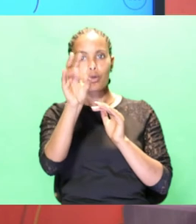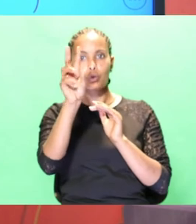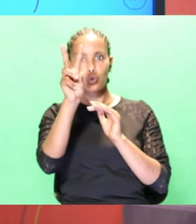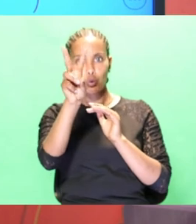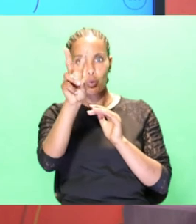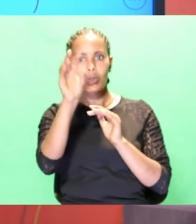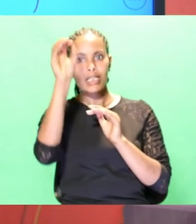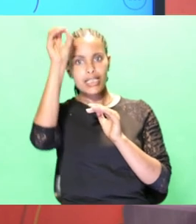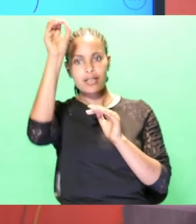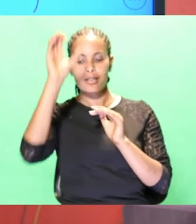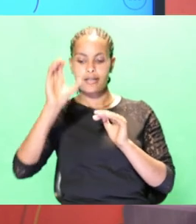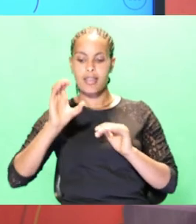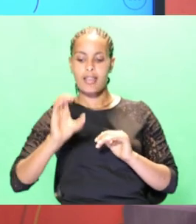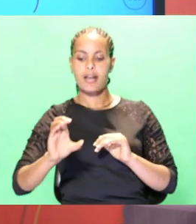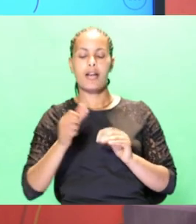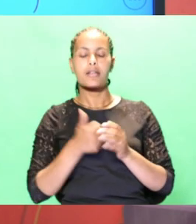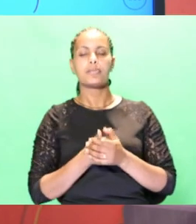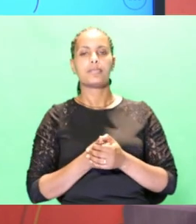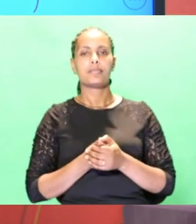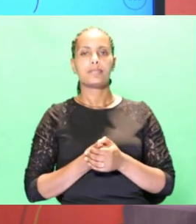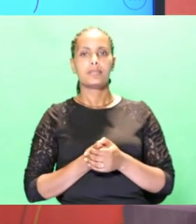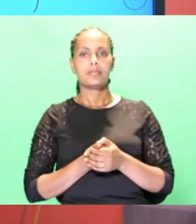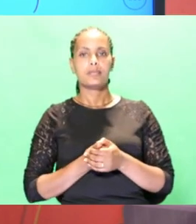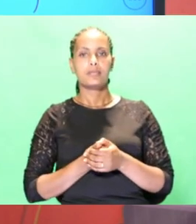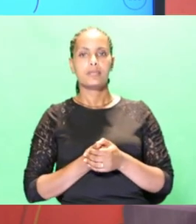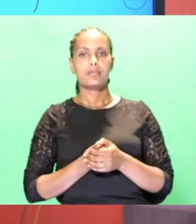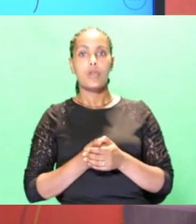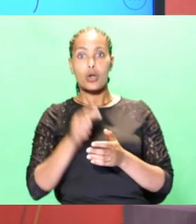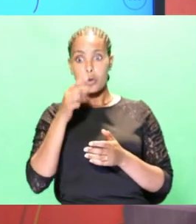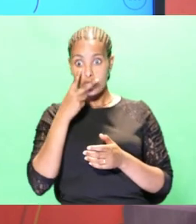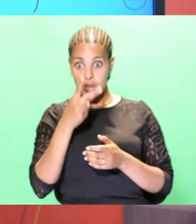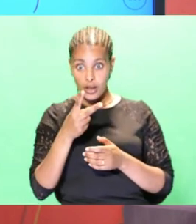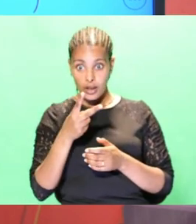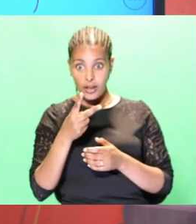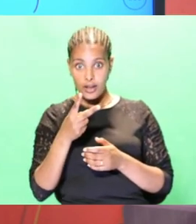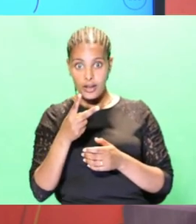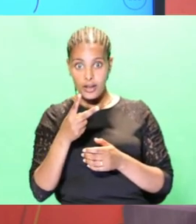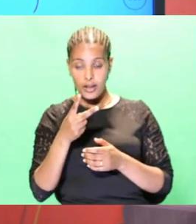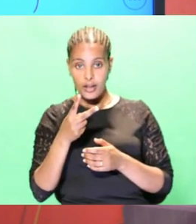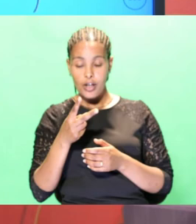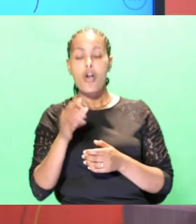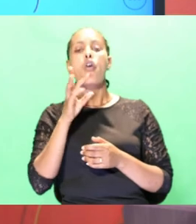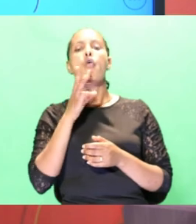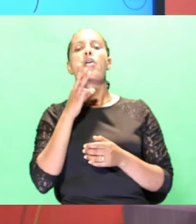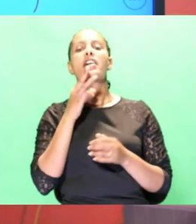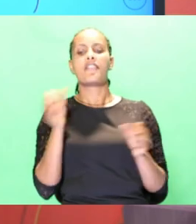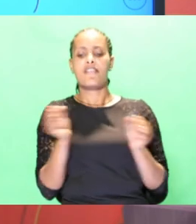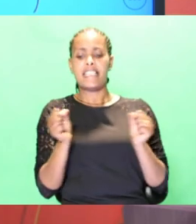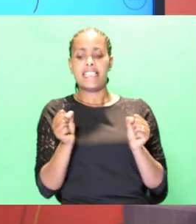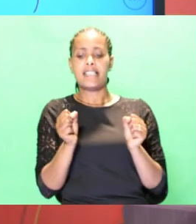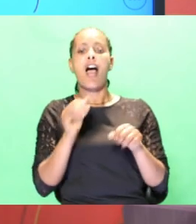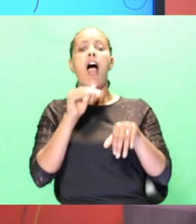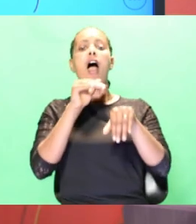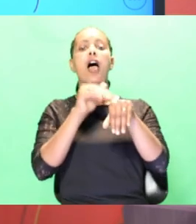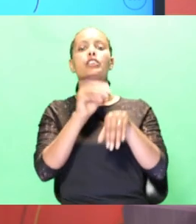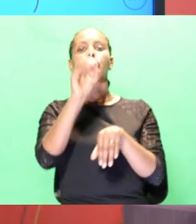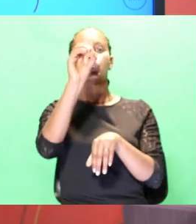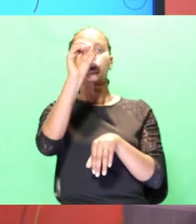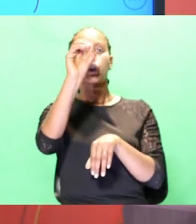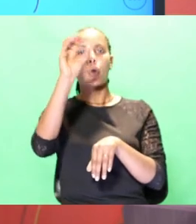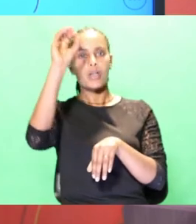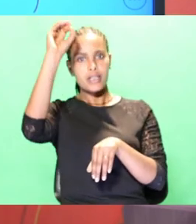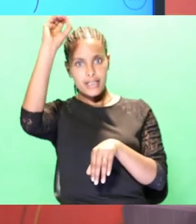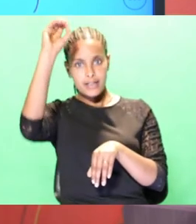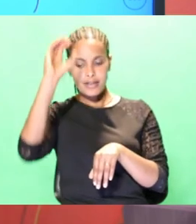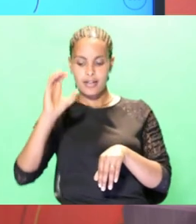minus 3.72 degrees centigrade. You see, water freezes at